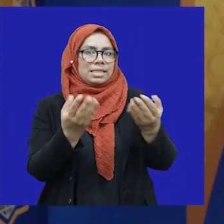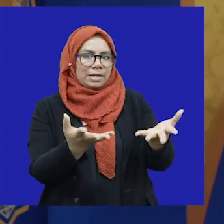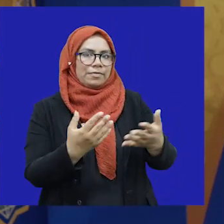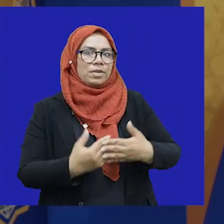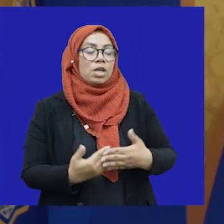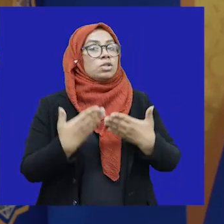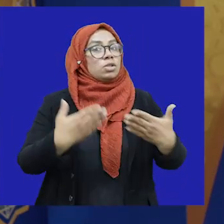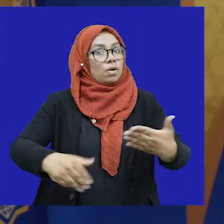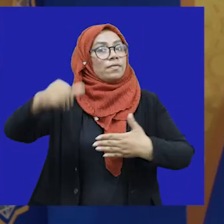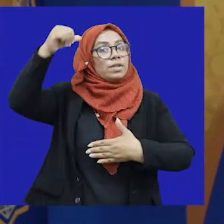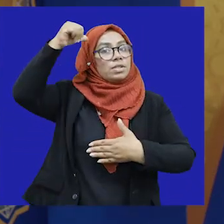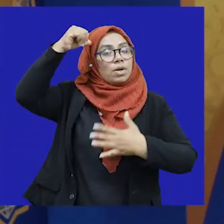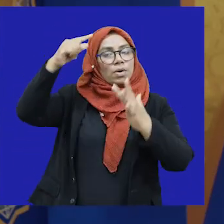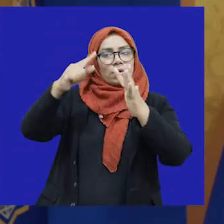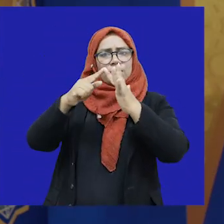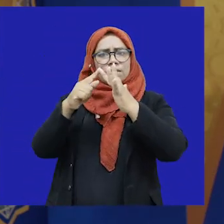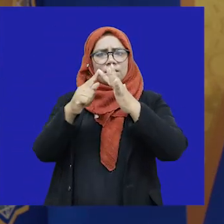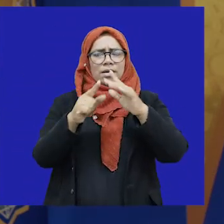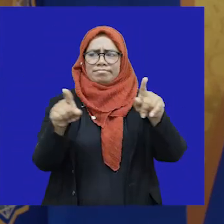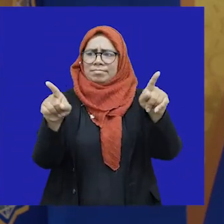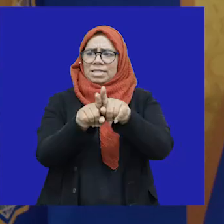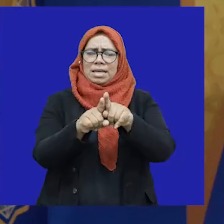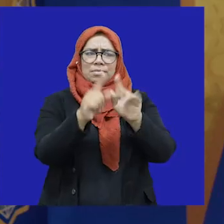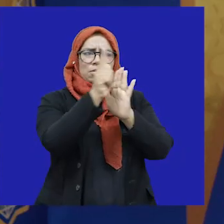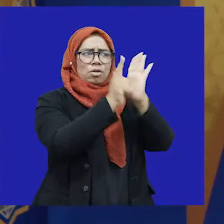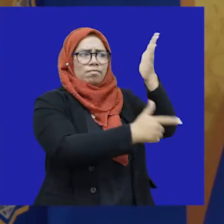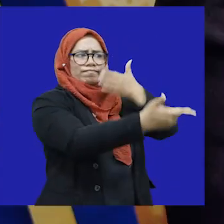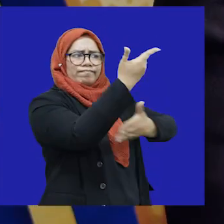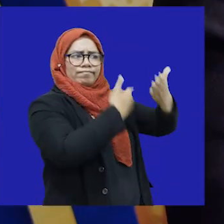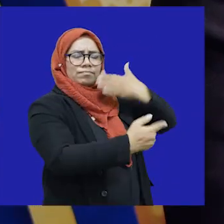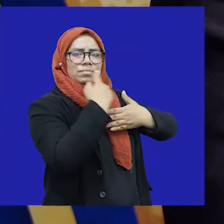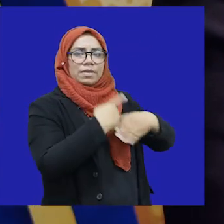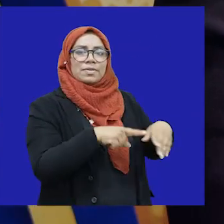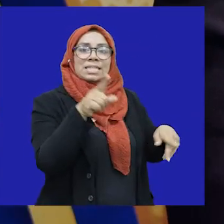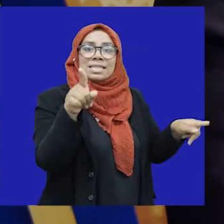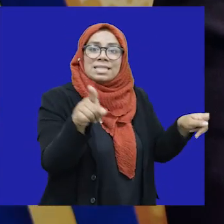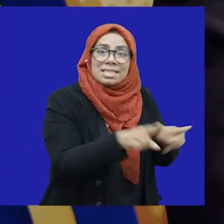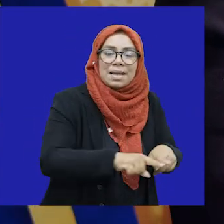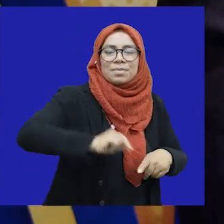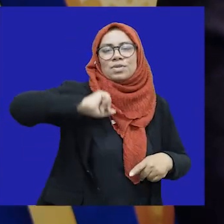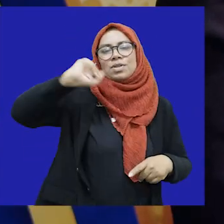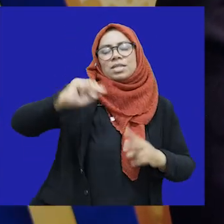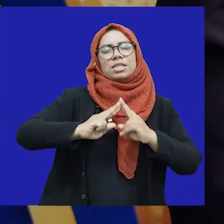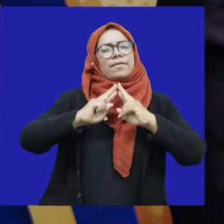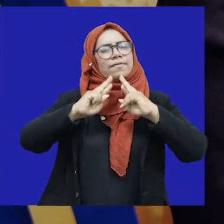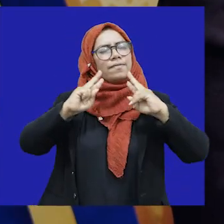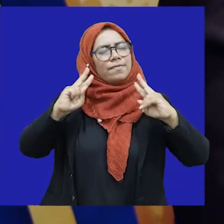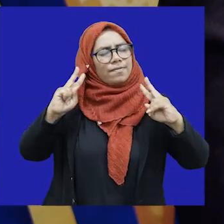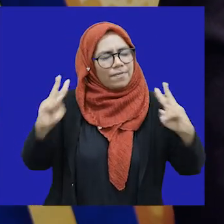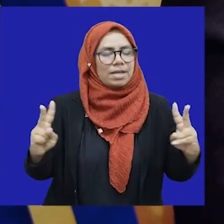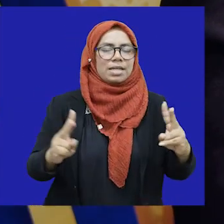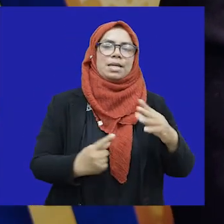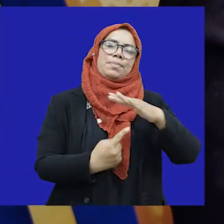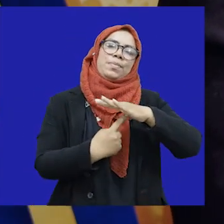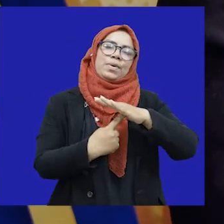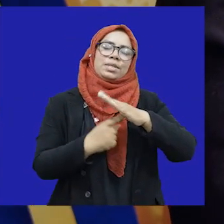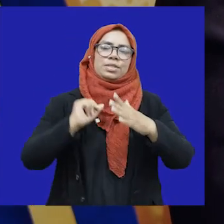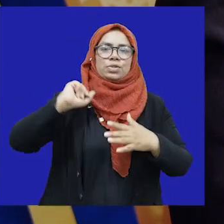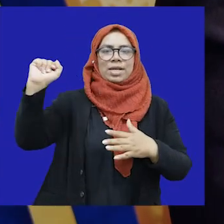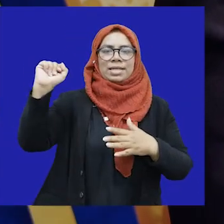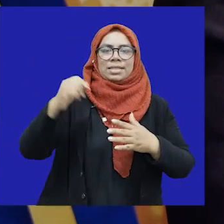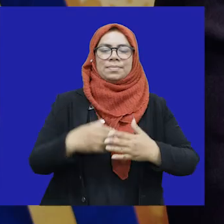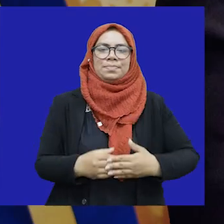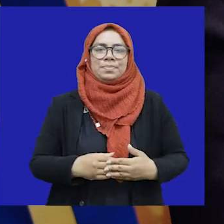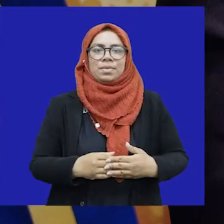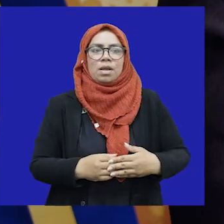permissible to hand over the zakat al-fitr money to the government authorities responsible for its collection and distribution. This